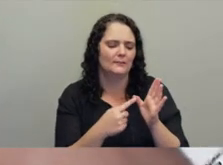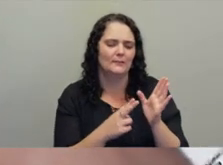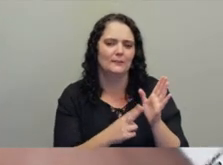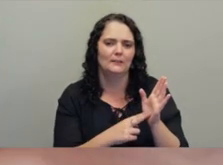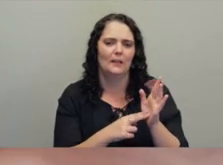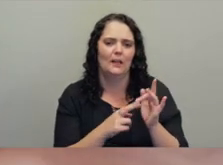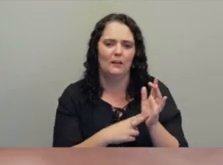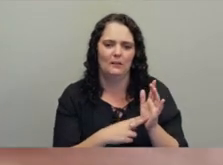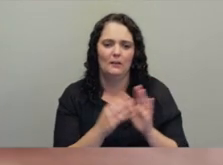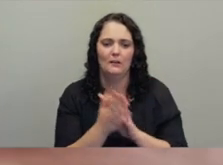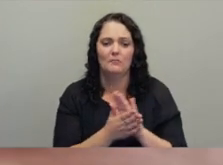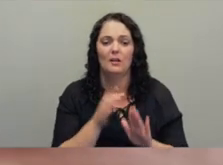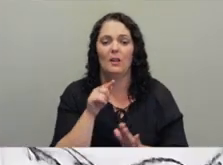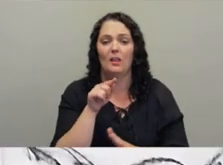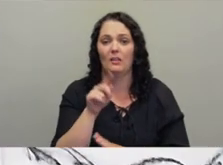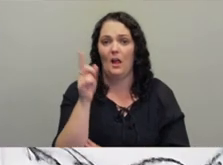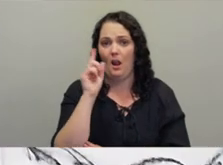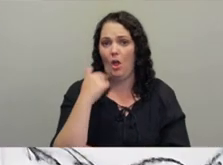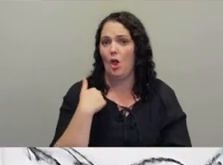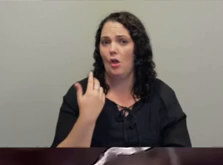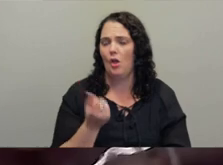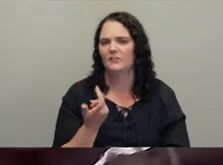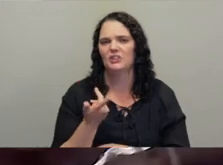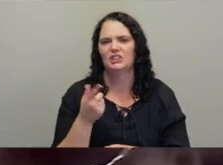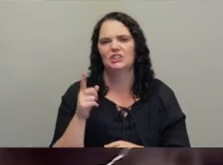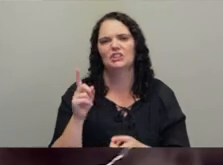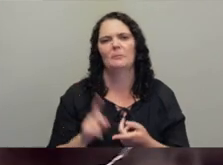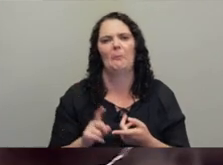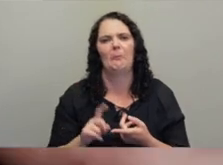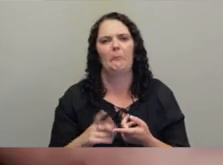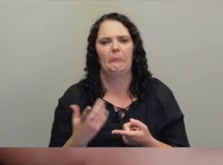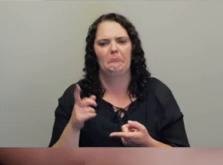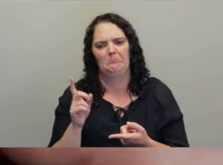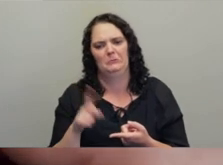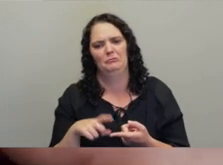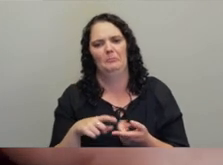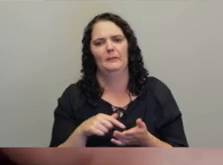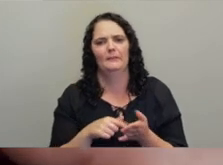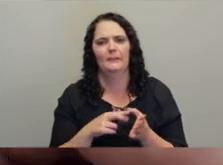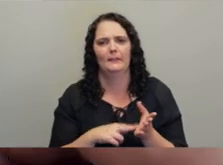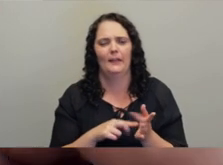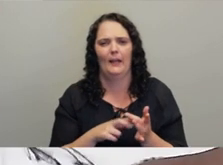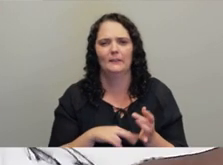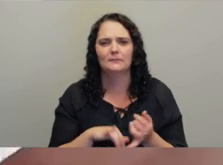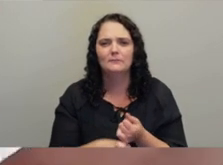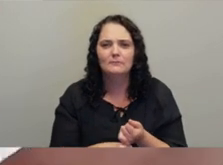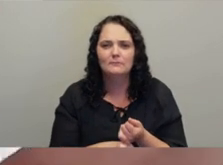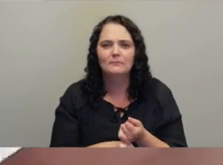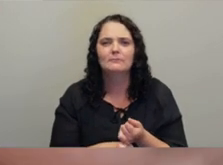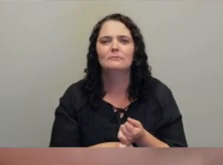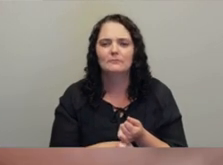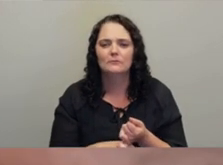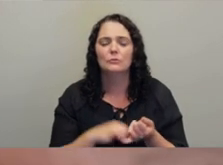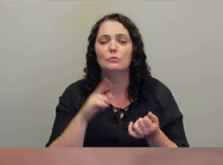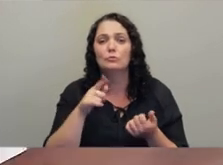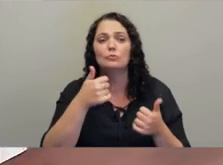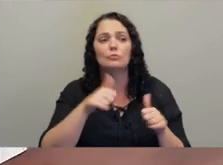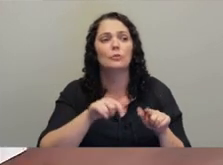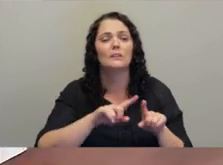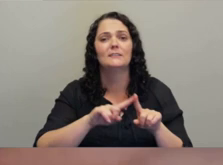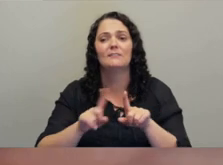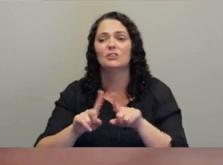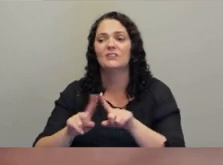very cheap one here, cheap black tea. If you use different black teas, you will actually get different colors and